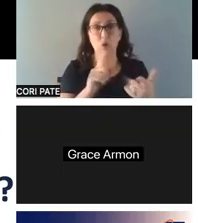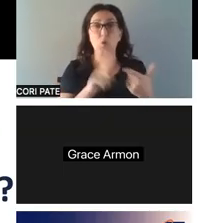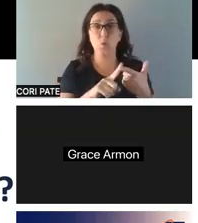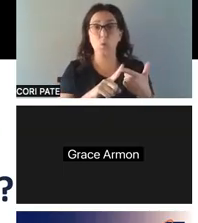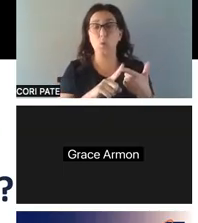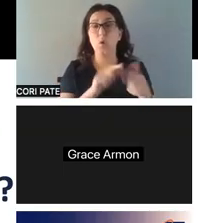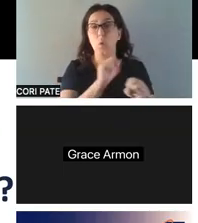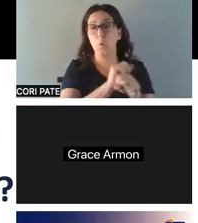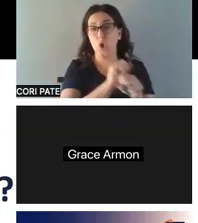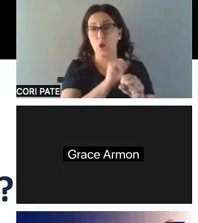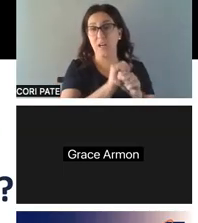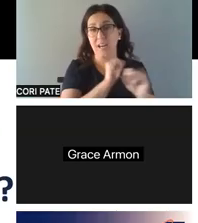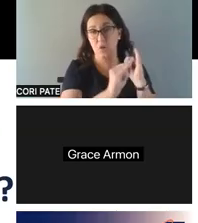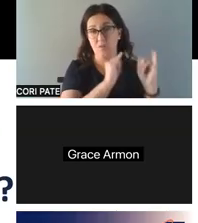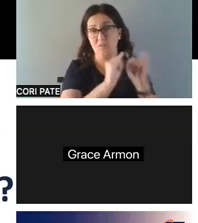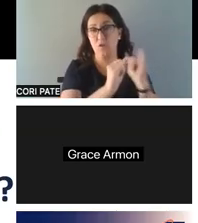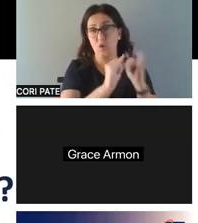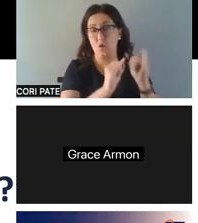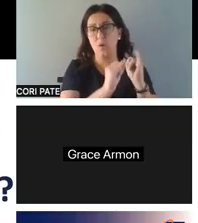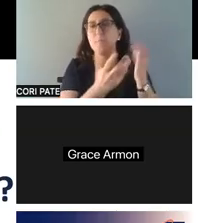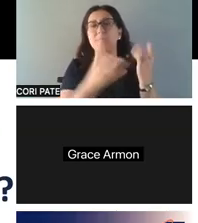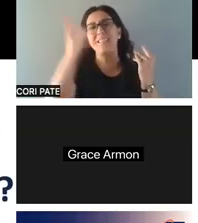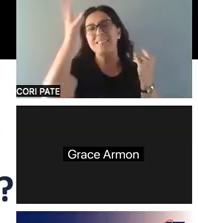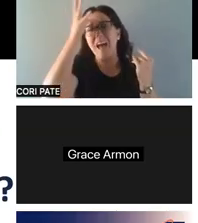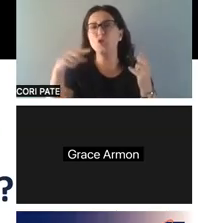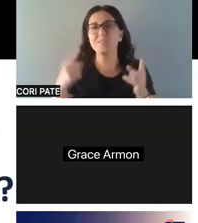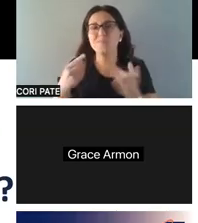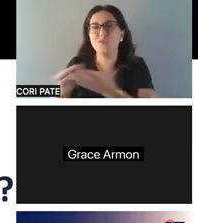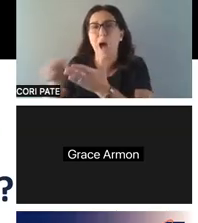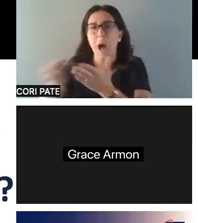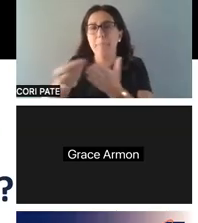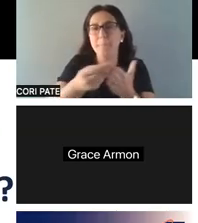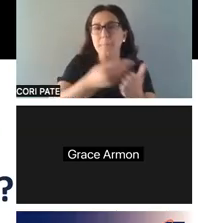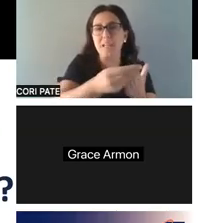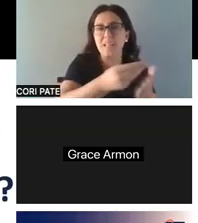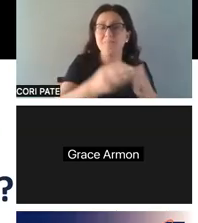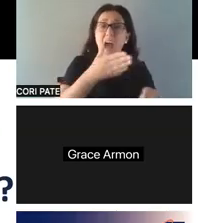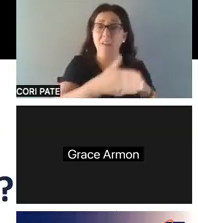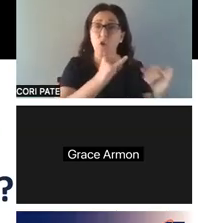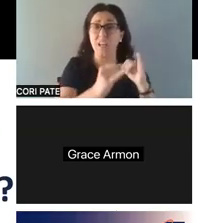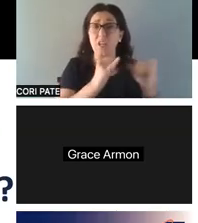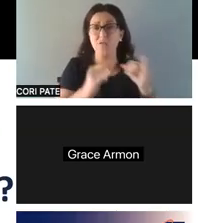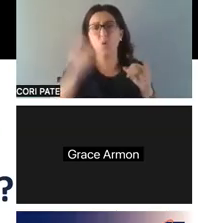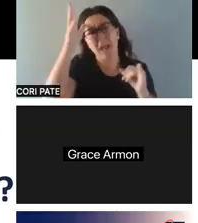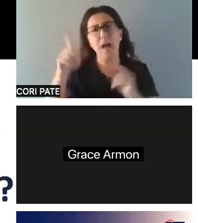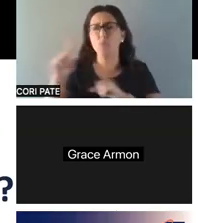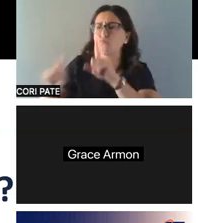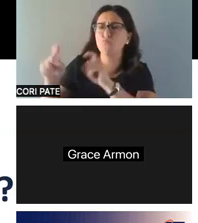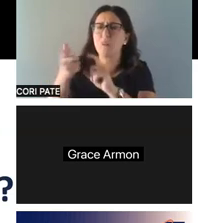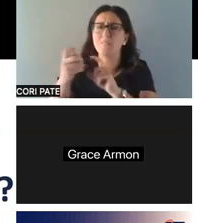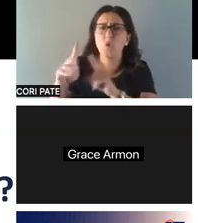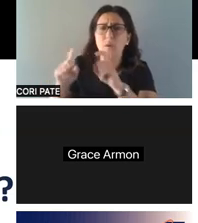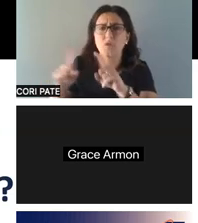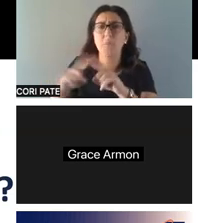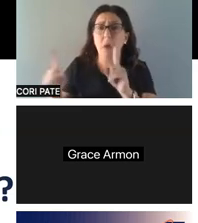interview. He just shopped around the store and then afterwards he had a couple questions or whatever, but he's supportive as much as Barton allows him to